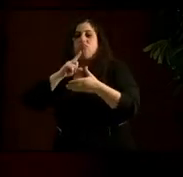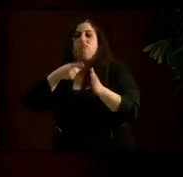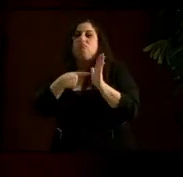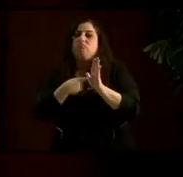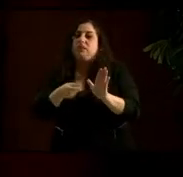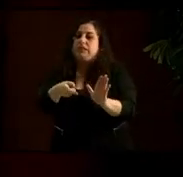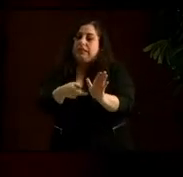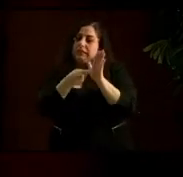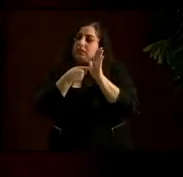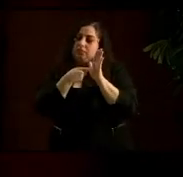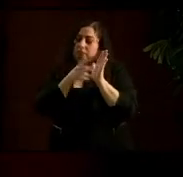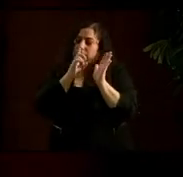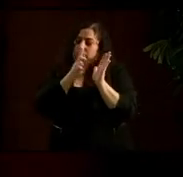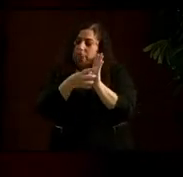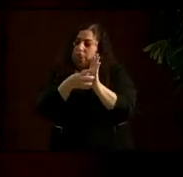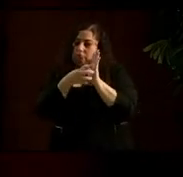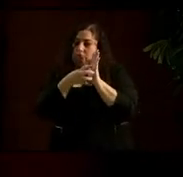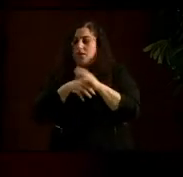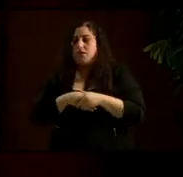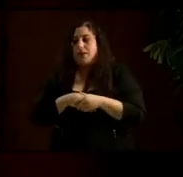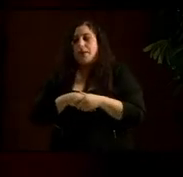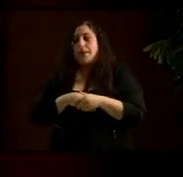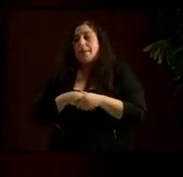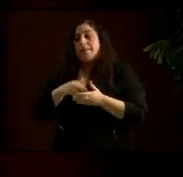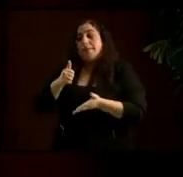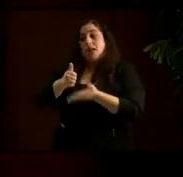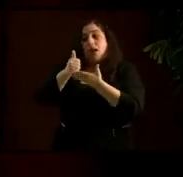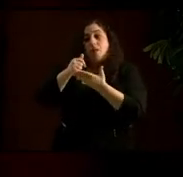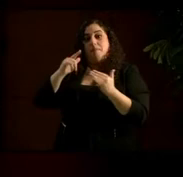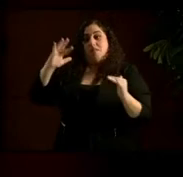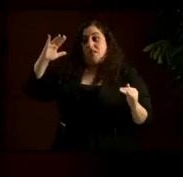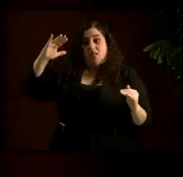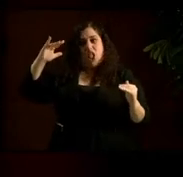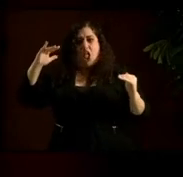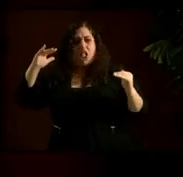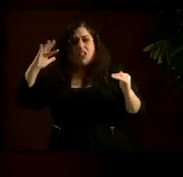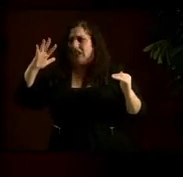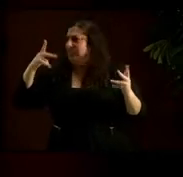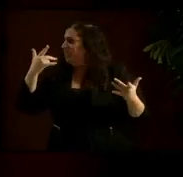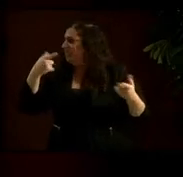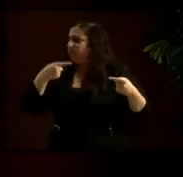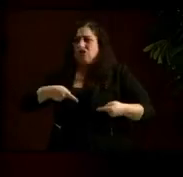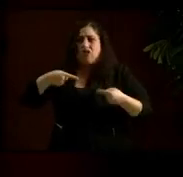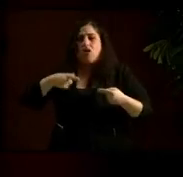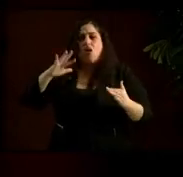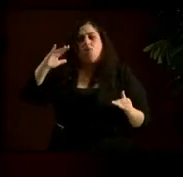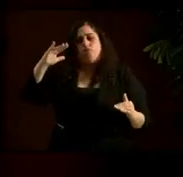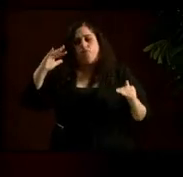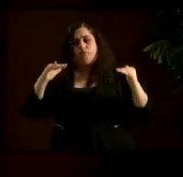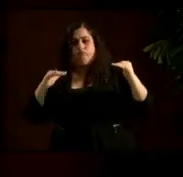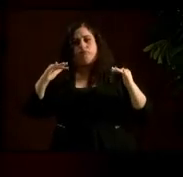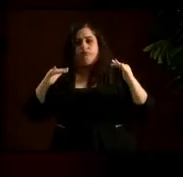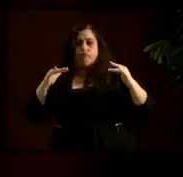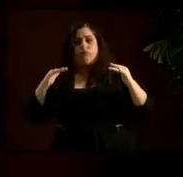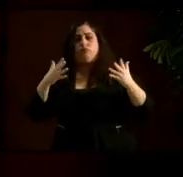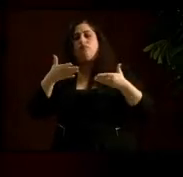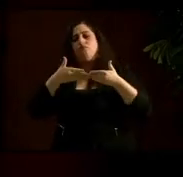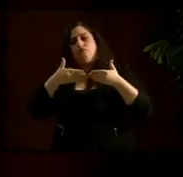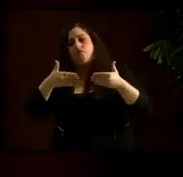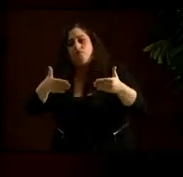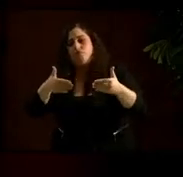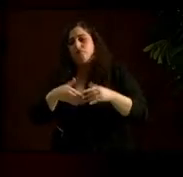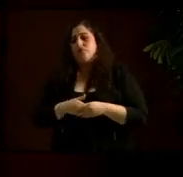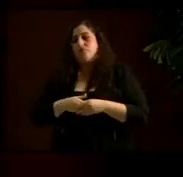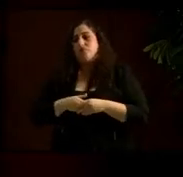inequality. And by creating this more dynamic workforce, it is possible to accelerate new industries, which diversifies the economy of the